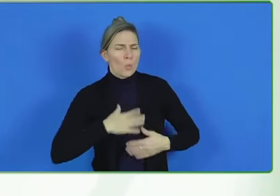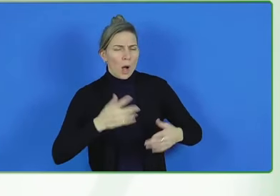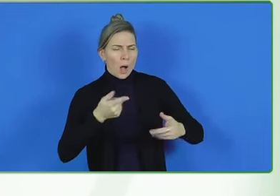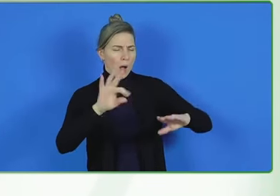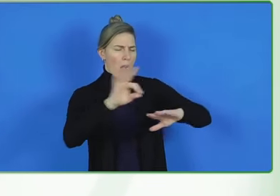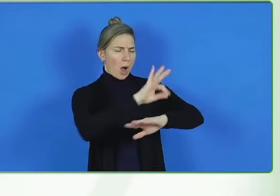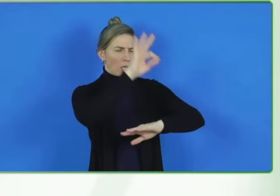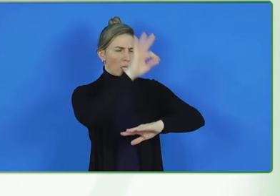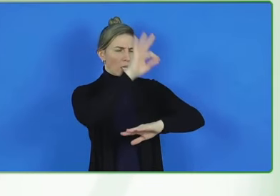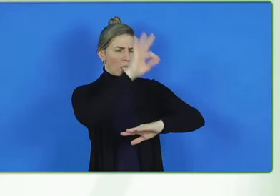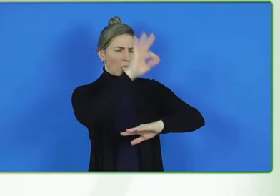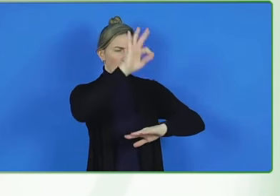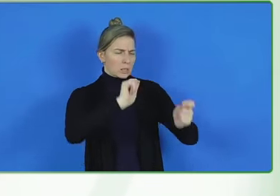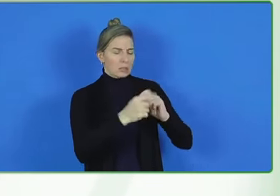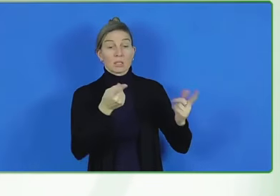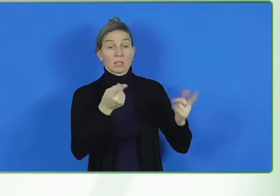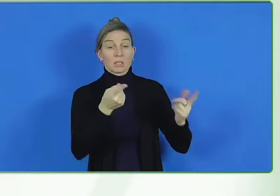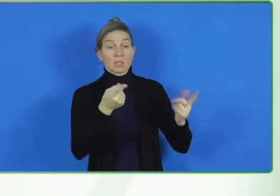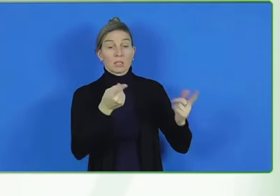elevators,